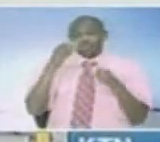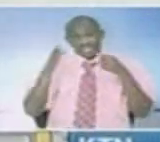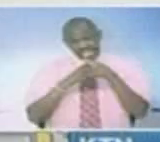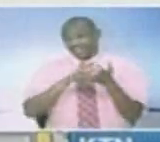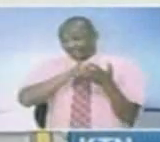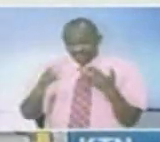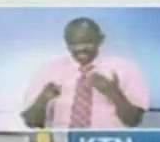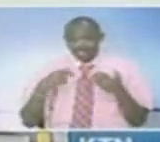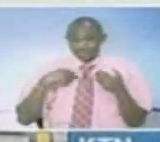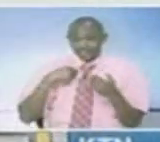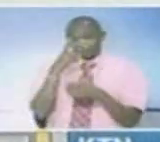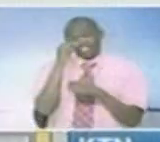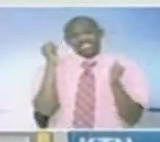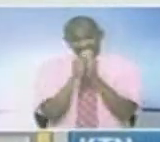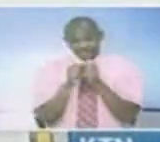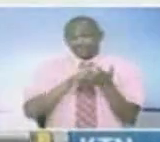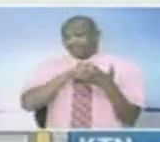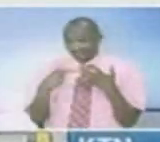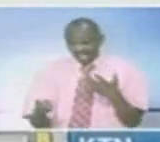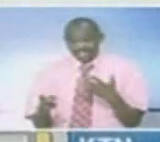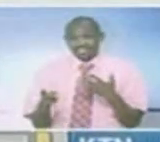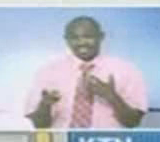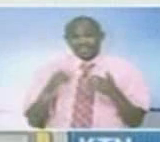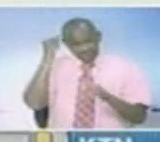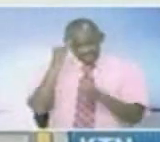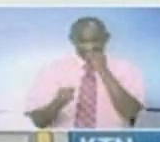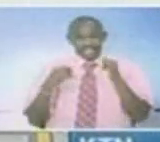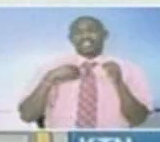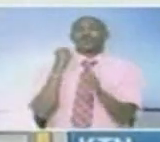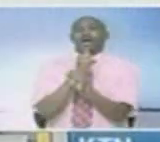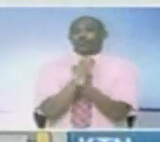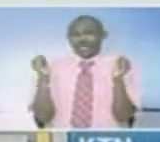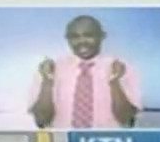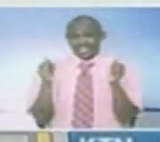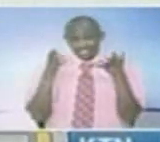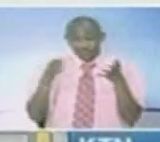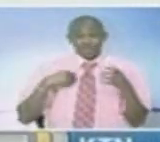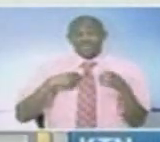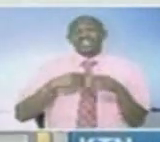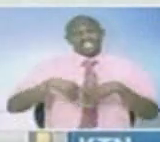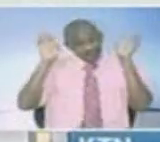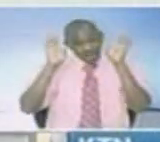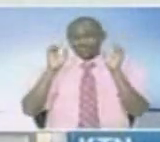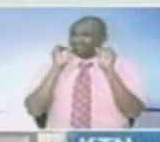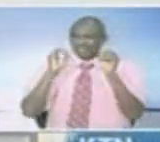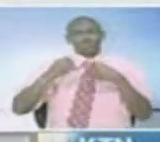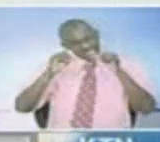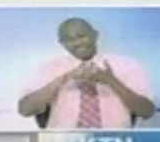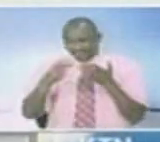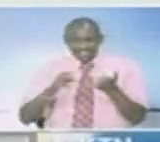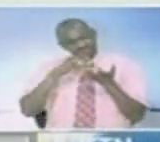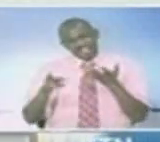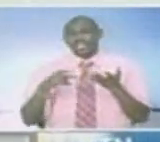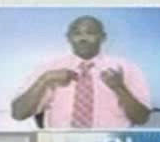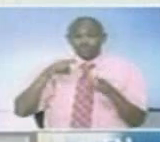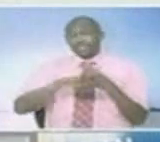cafe, 2010 nikajaribu cafe. Finally it worked. So sikufa moyo ati ukijaribu ina fail unaanza